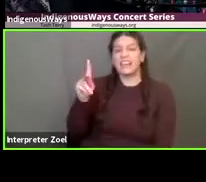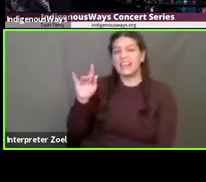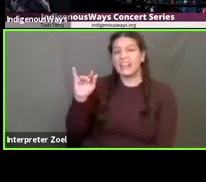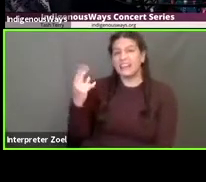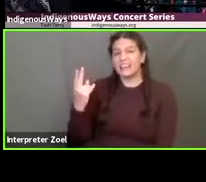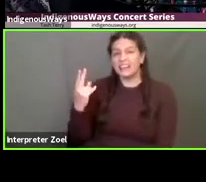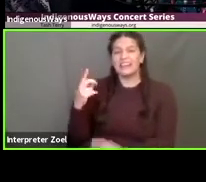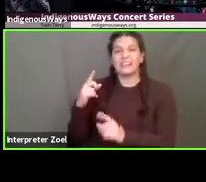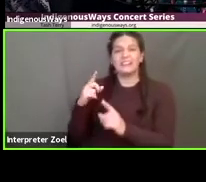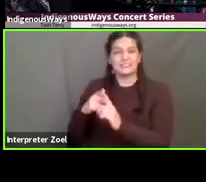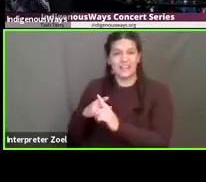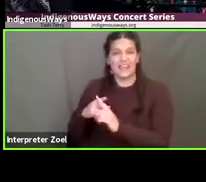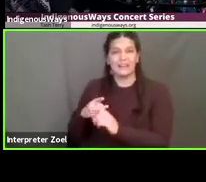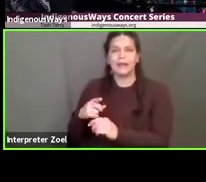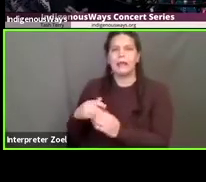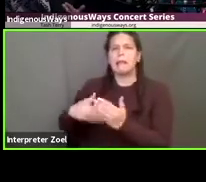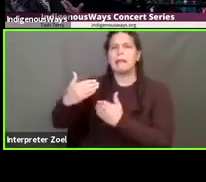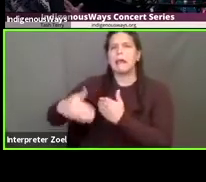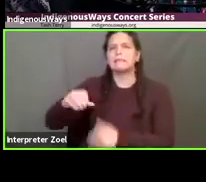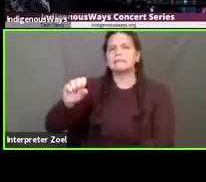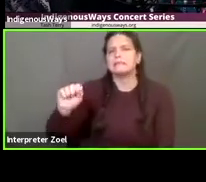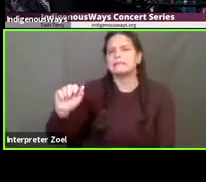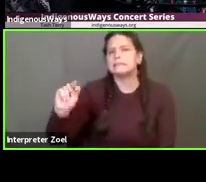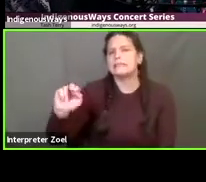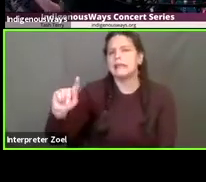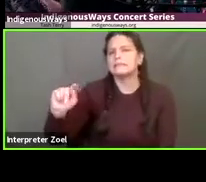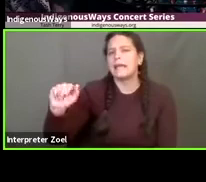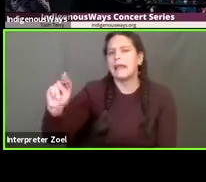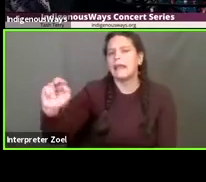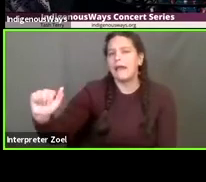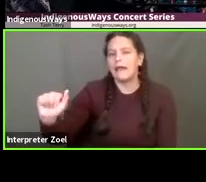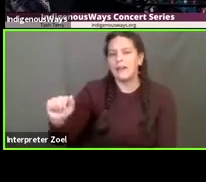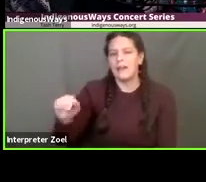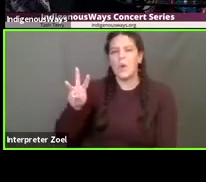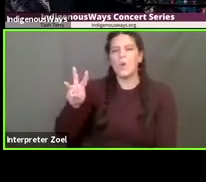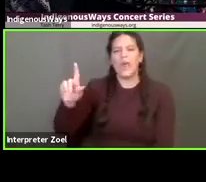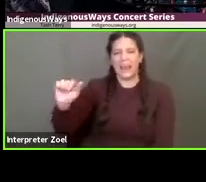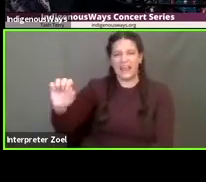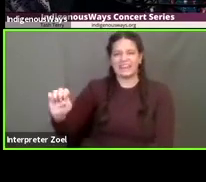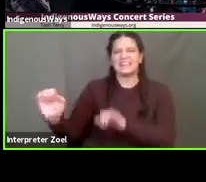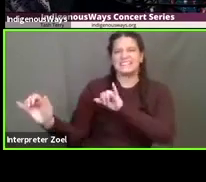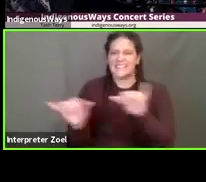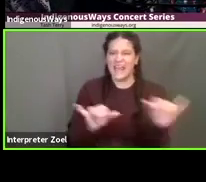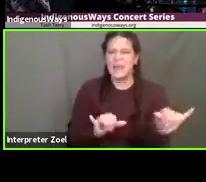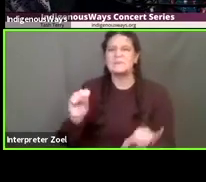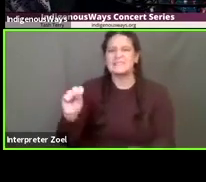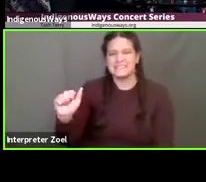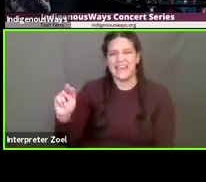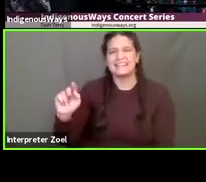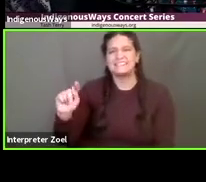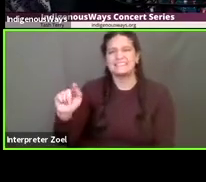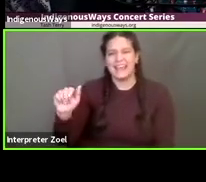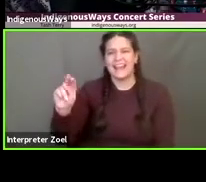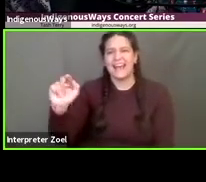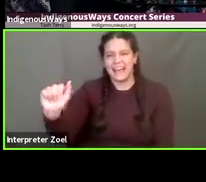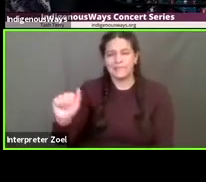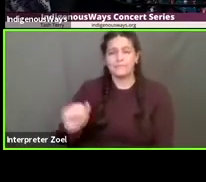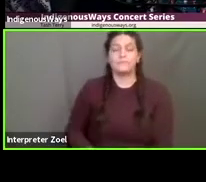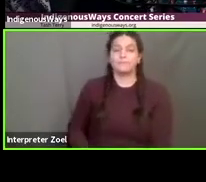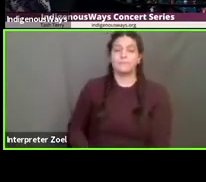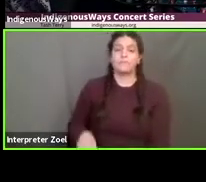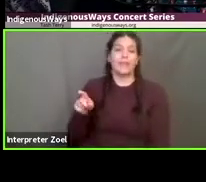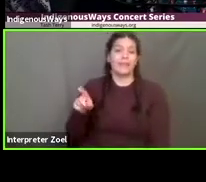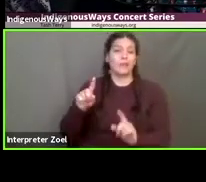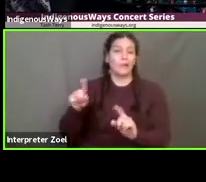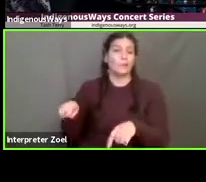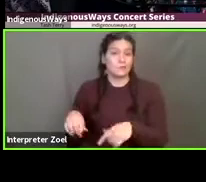next Santana. I'm sure you know Keith McGillivray because he goes to Joel's house concerts a lot. He's actually played with us